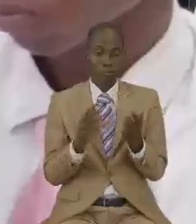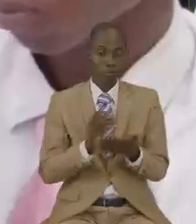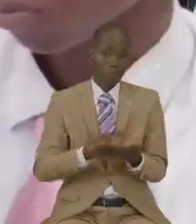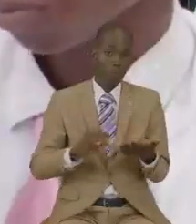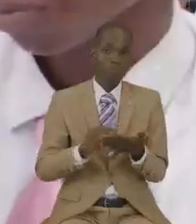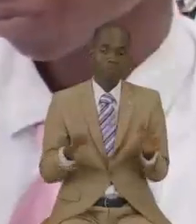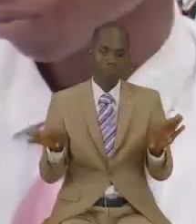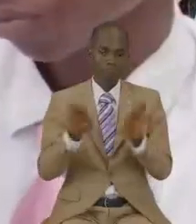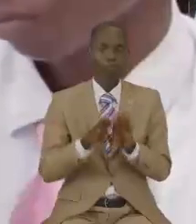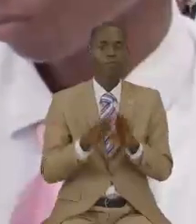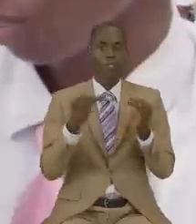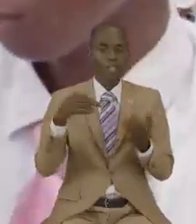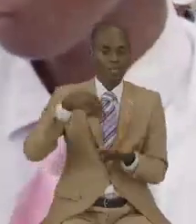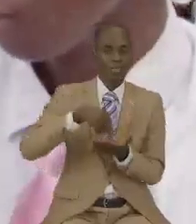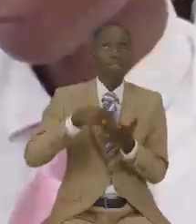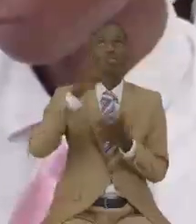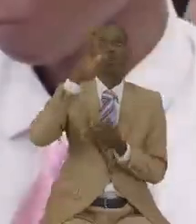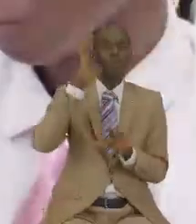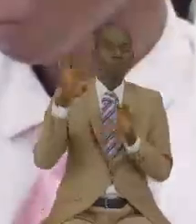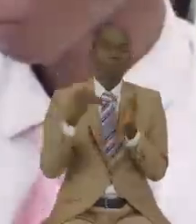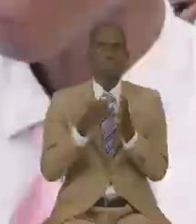God is going to do it in your life.